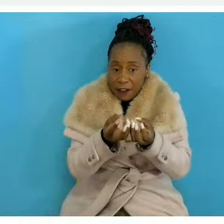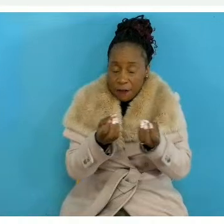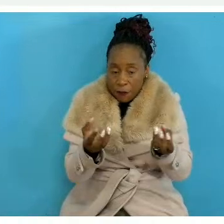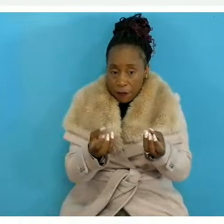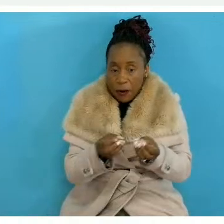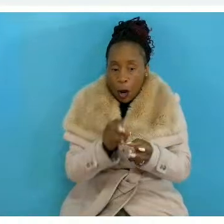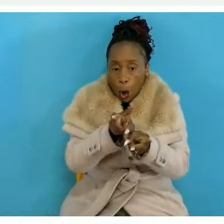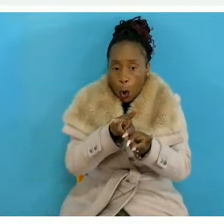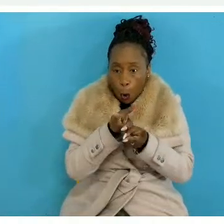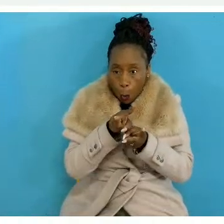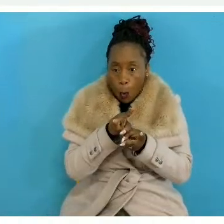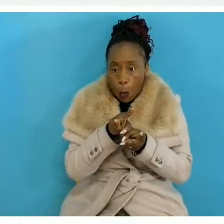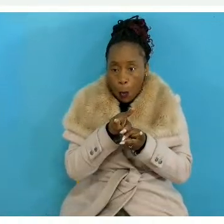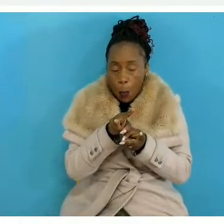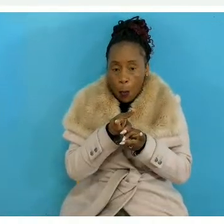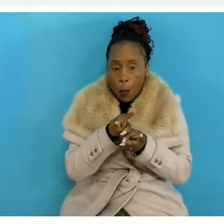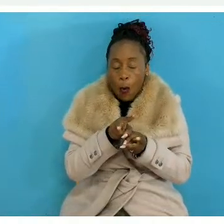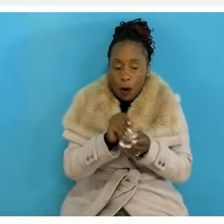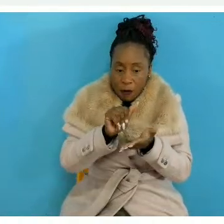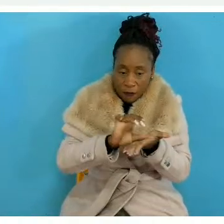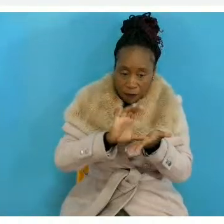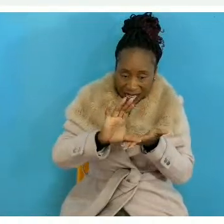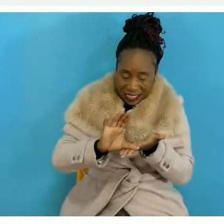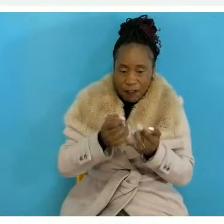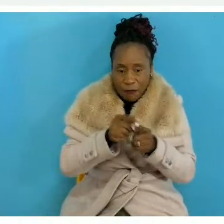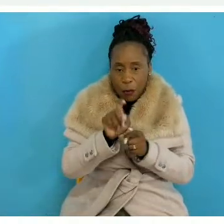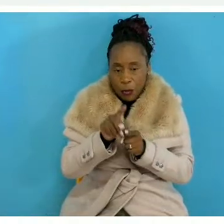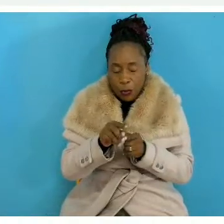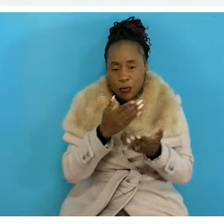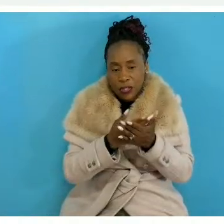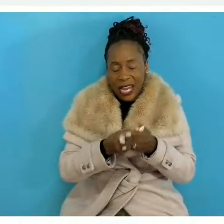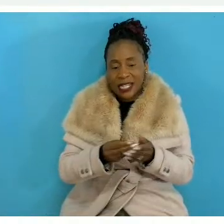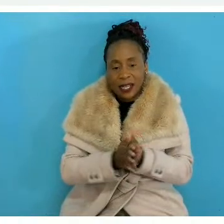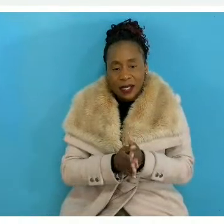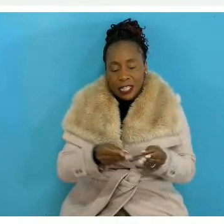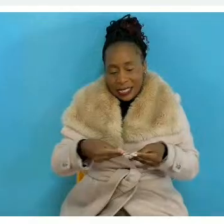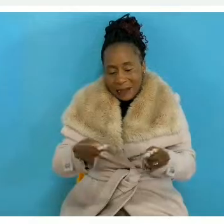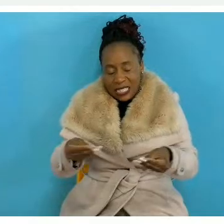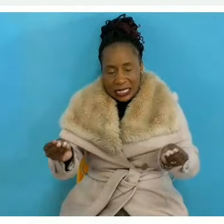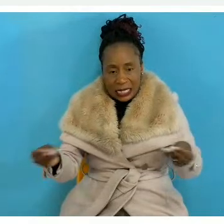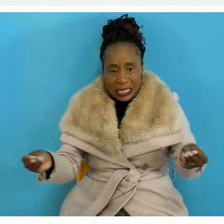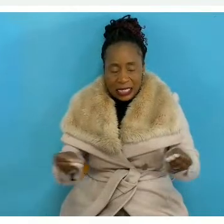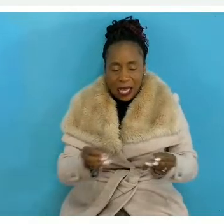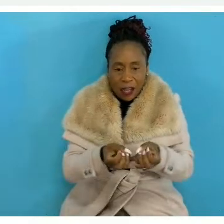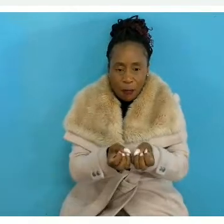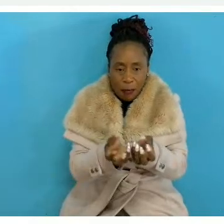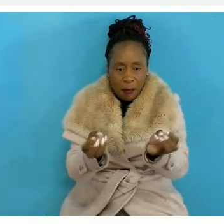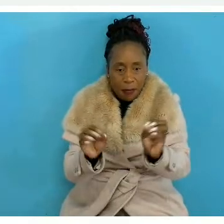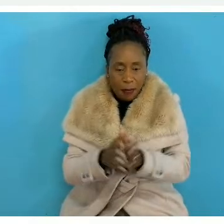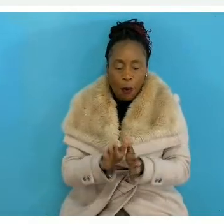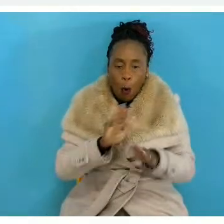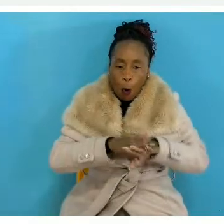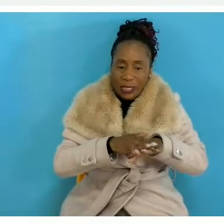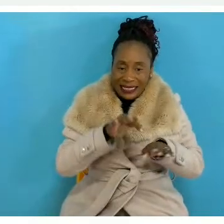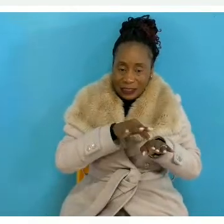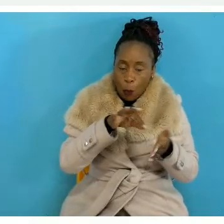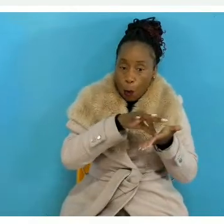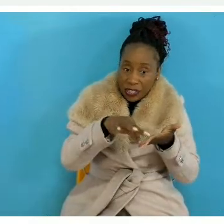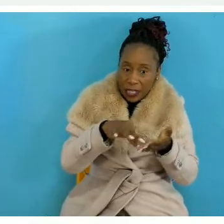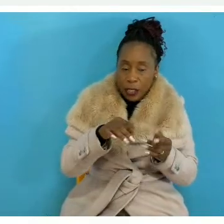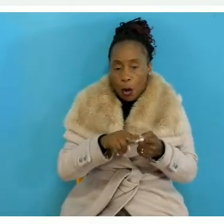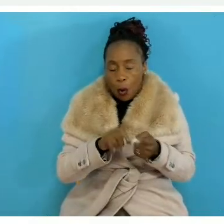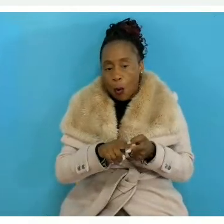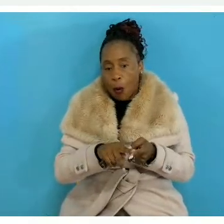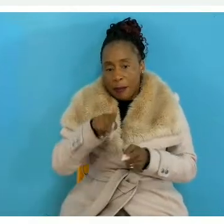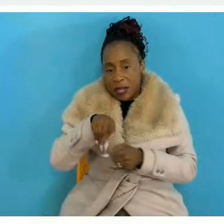you with a loan funding in order for you to be able to service and deliver on the contract or the purchase order